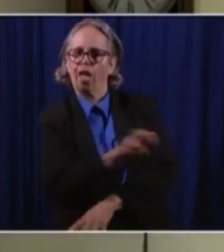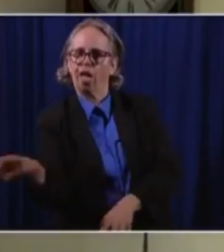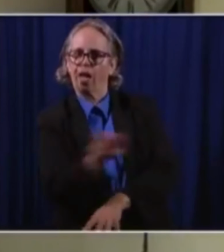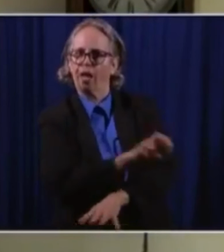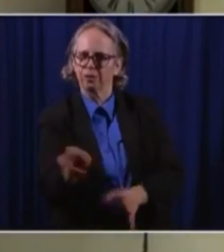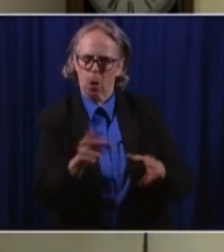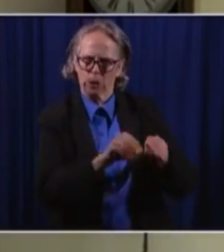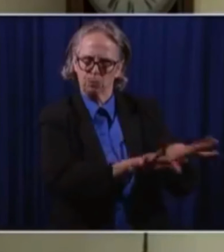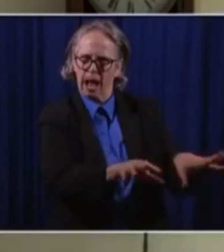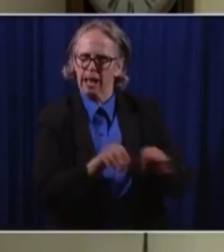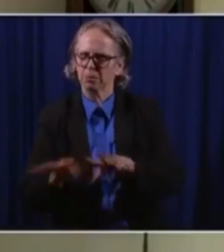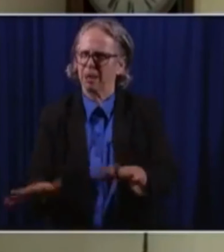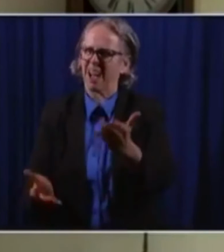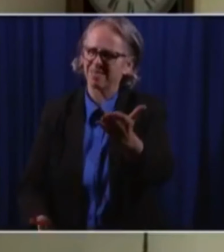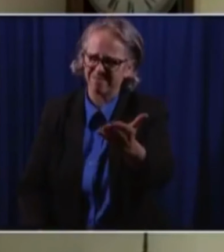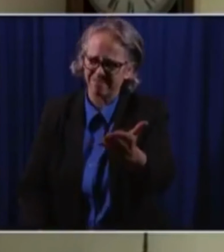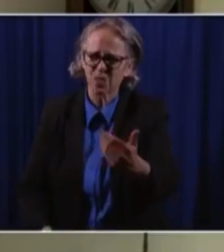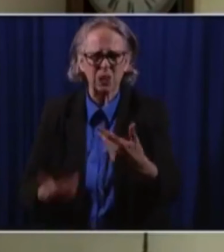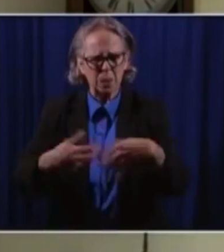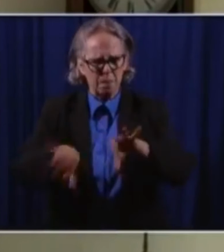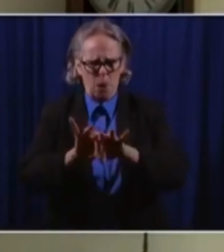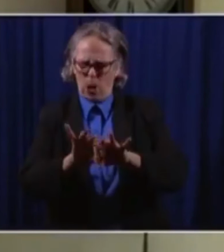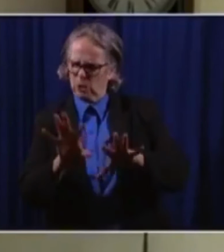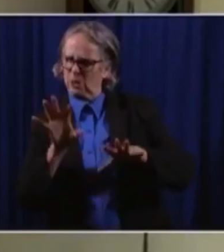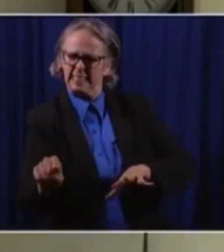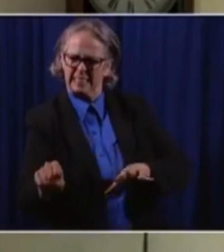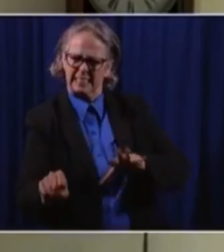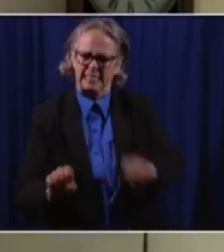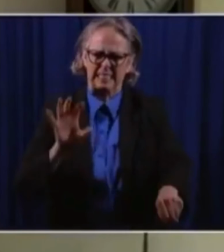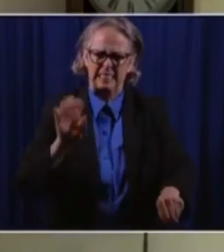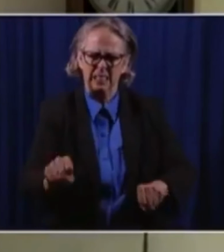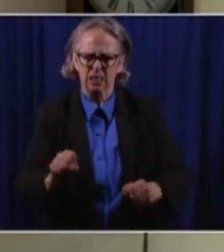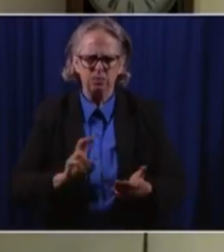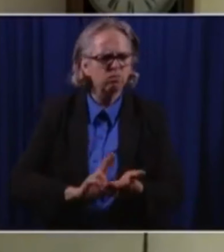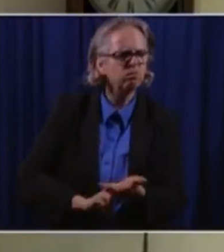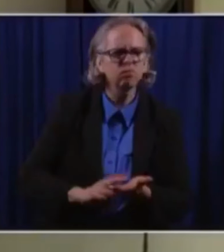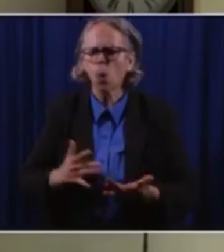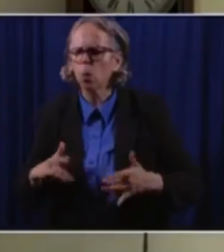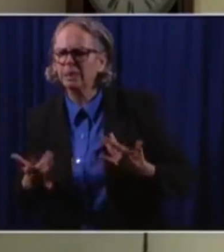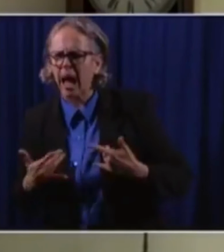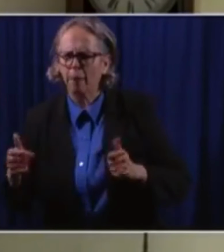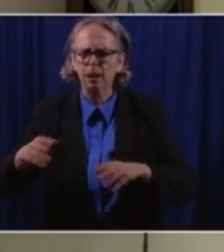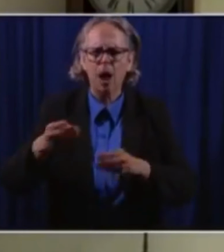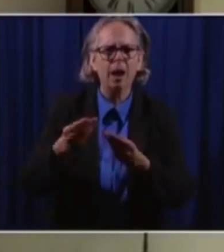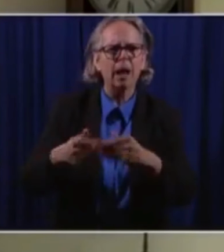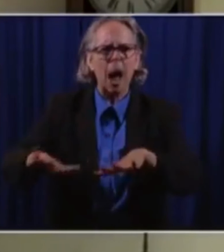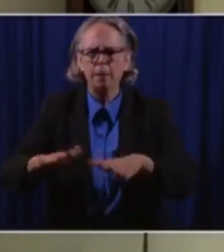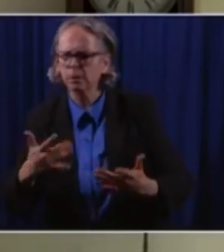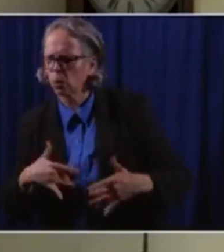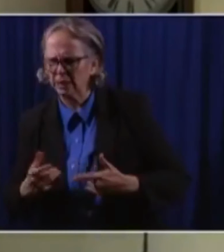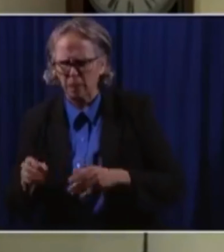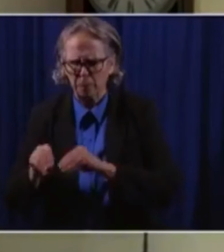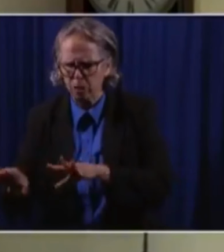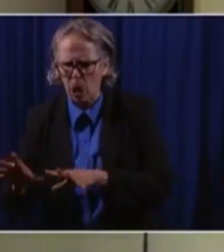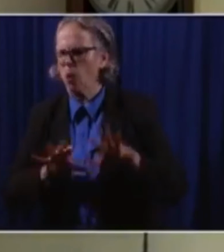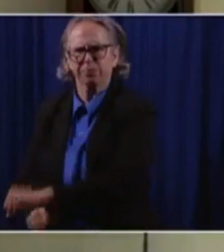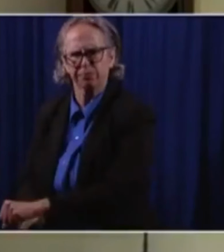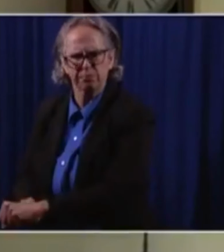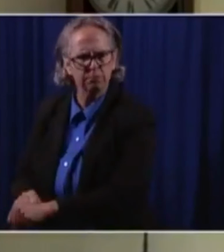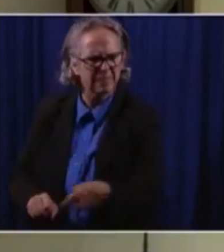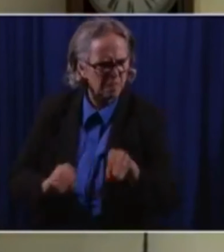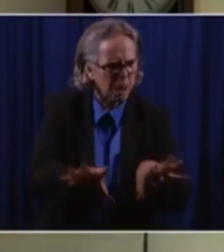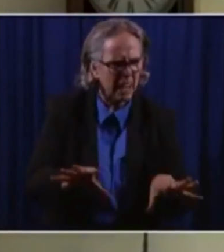It's important that we continue to know and that the universities continue to know what is going on their campuses.